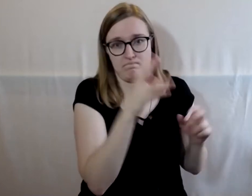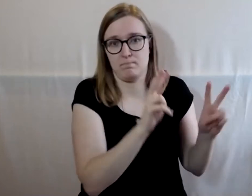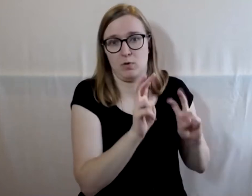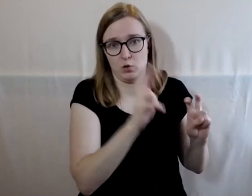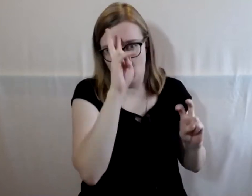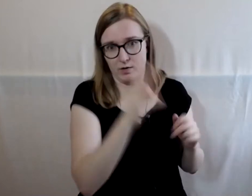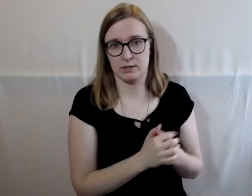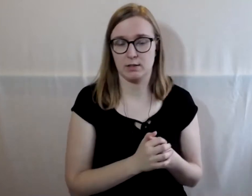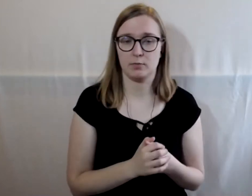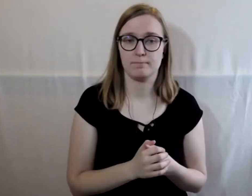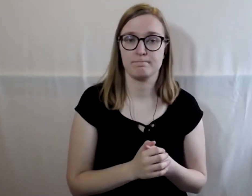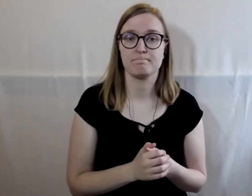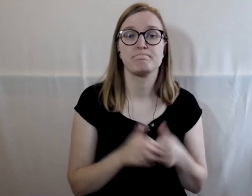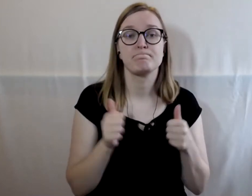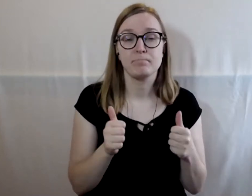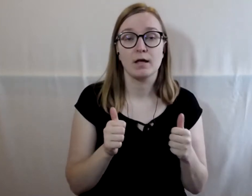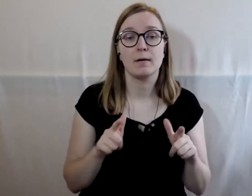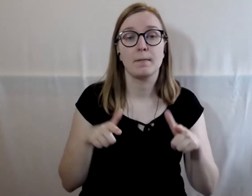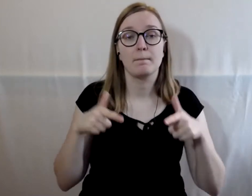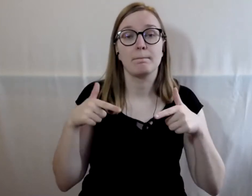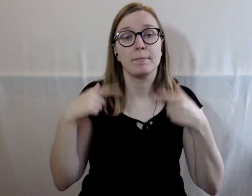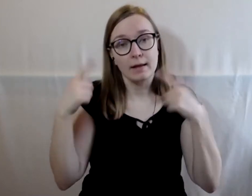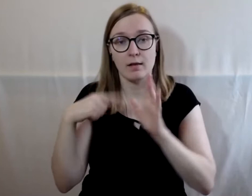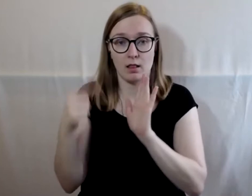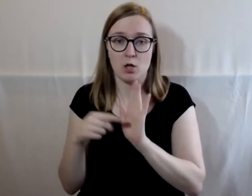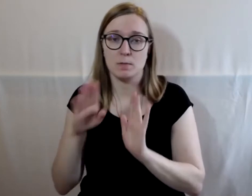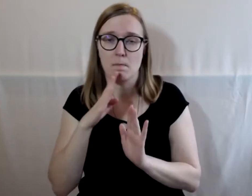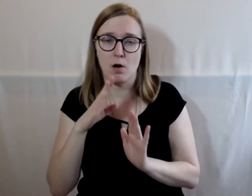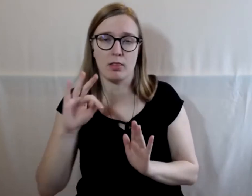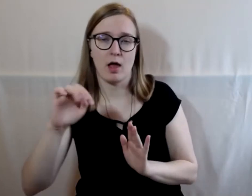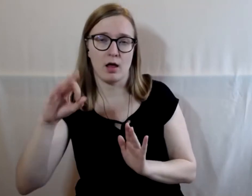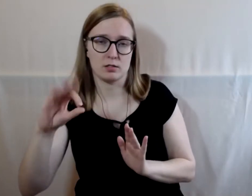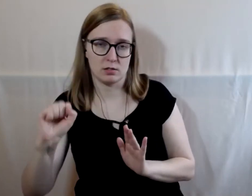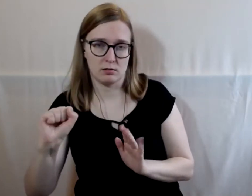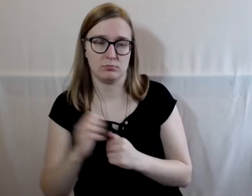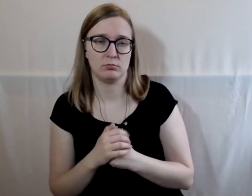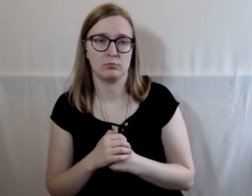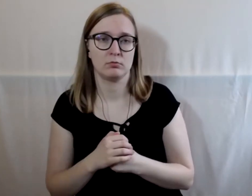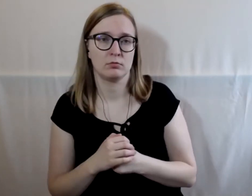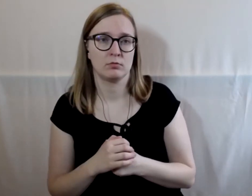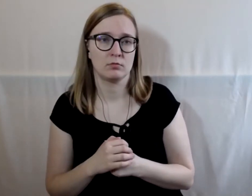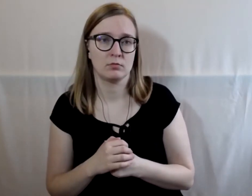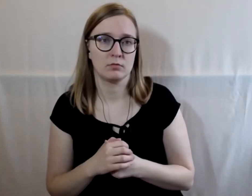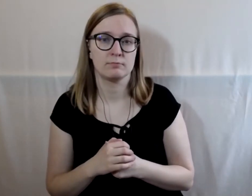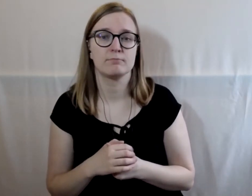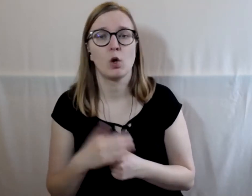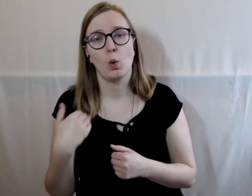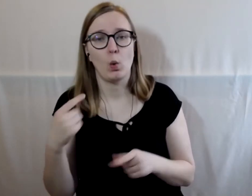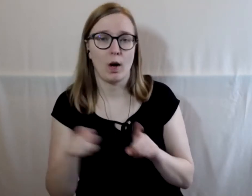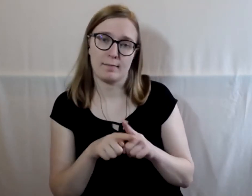Teresa? Yeah. Yeah, yes, thank you. I just have a remark